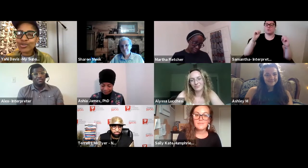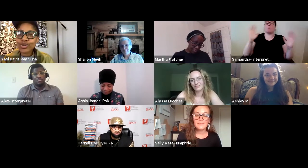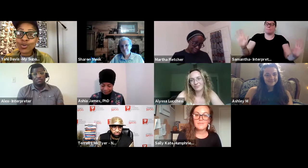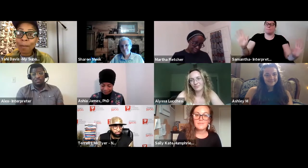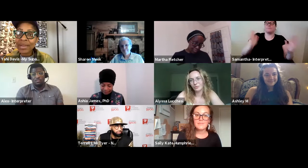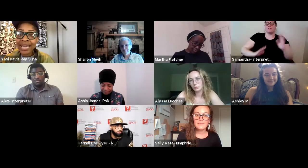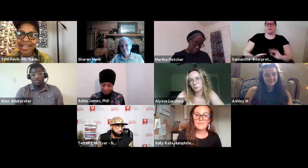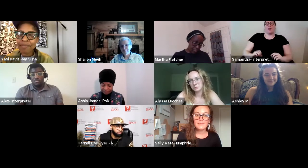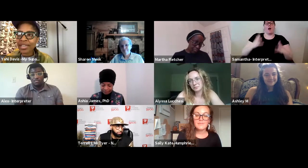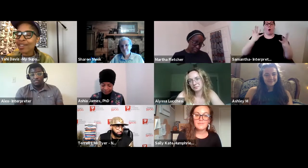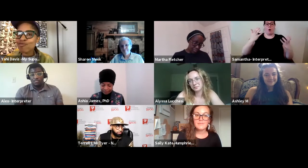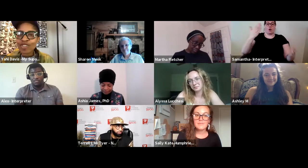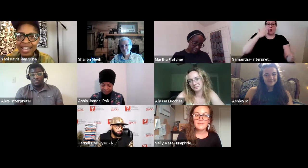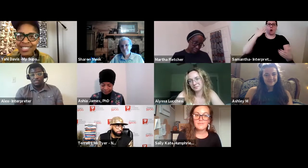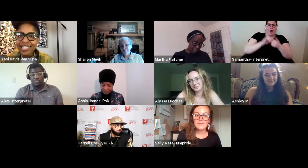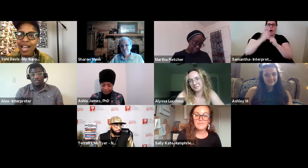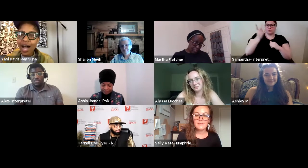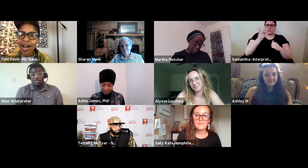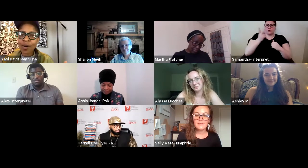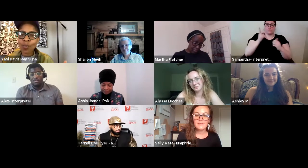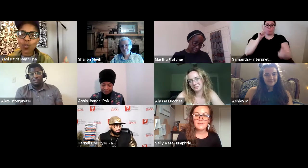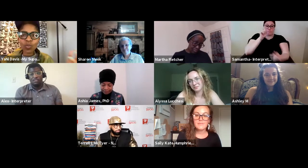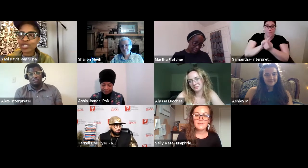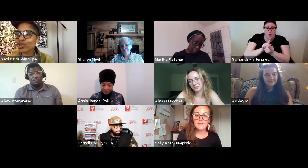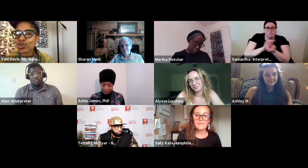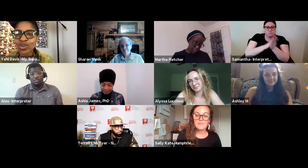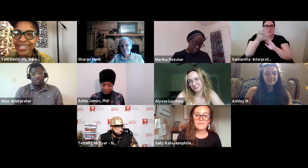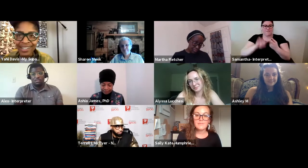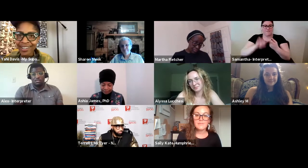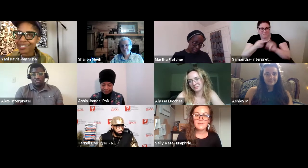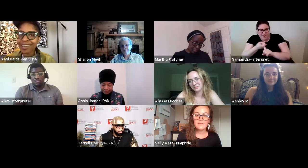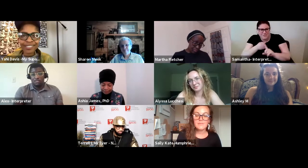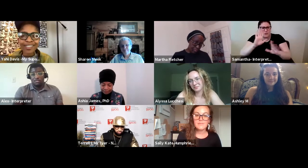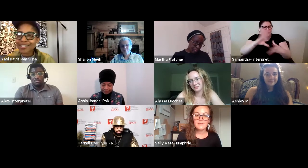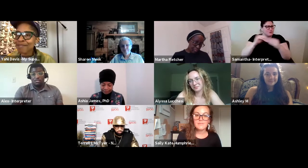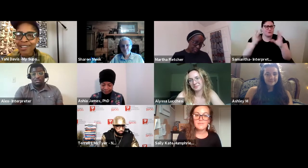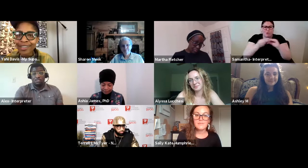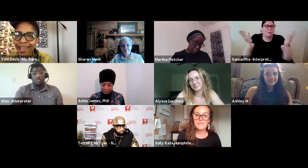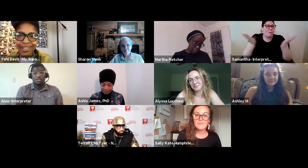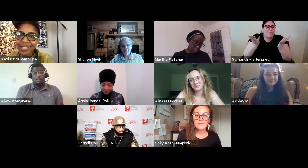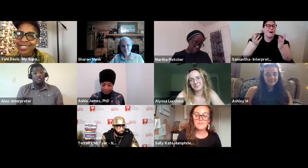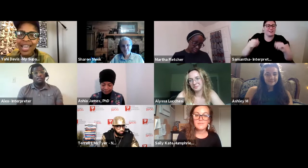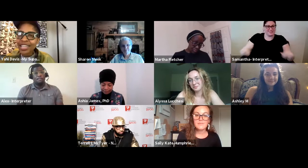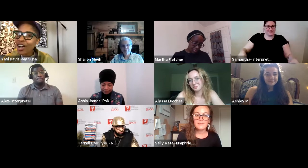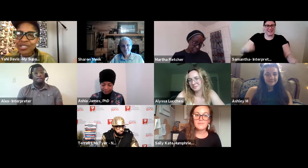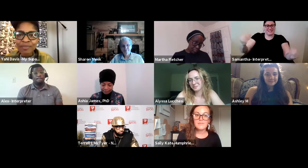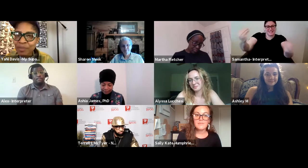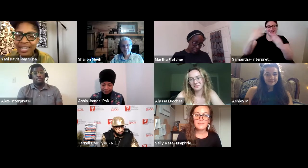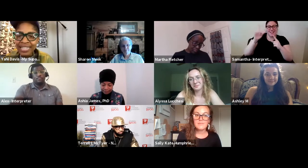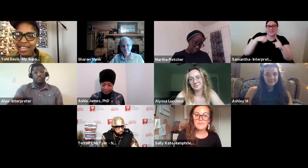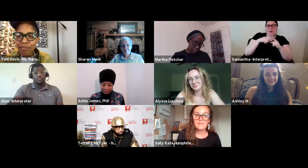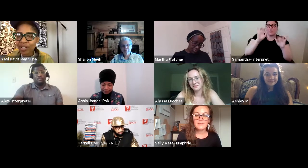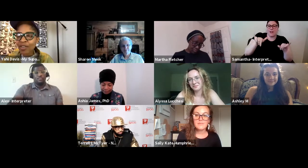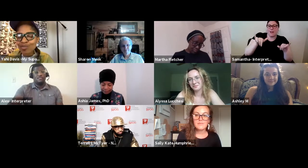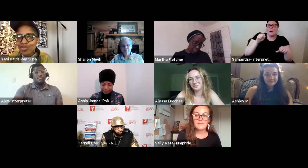know how you two met and became friends. What was the story there? Tell us about that, because y'all seem to